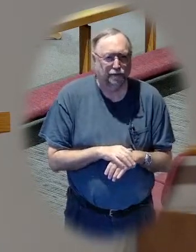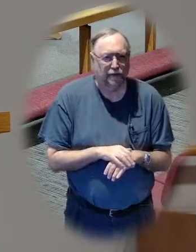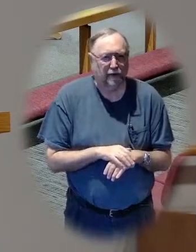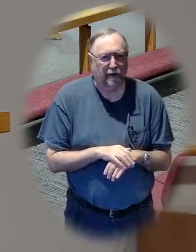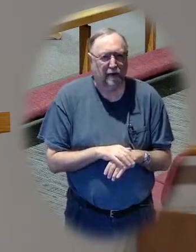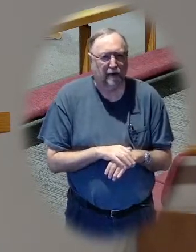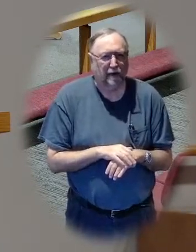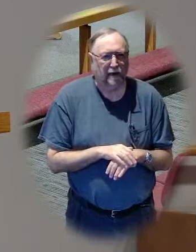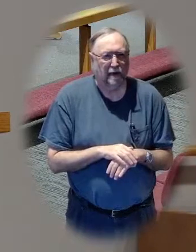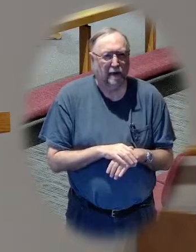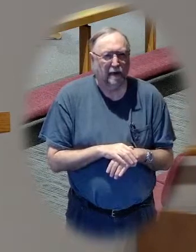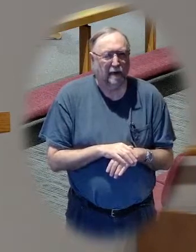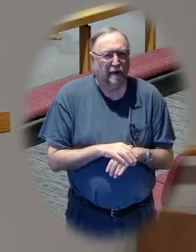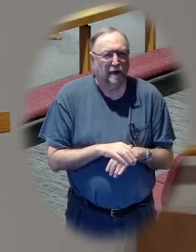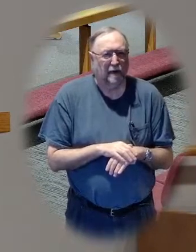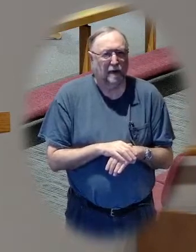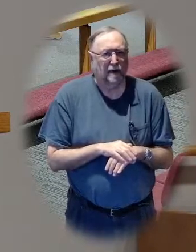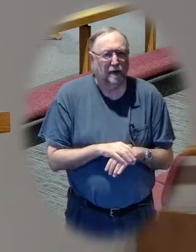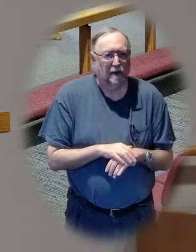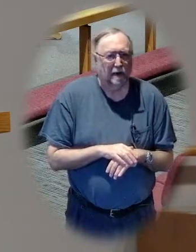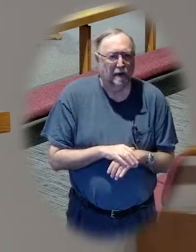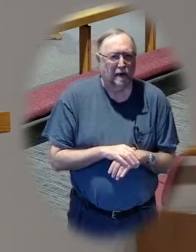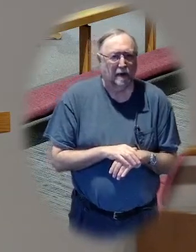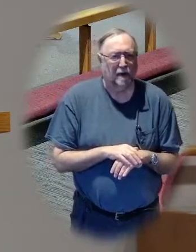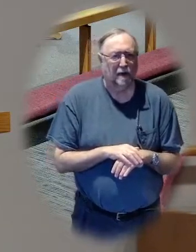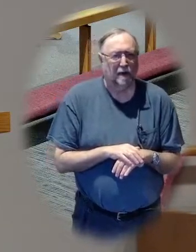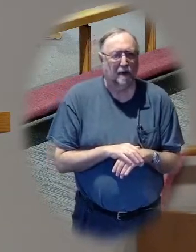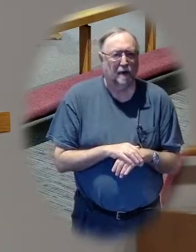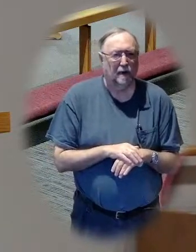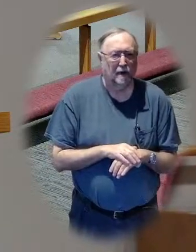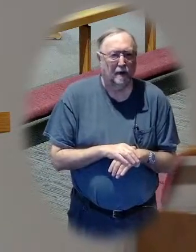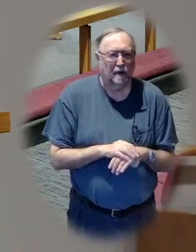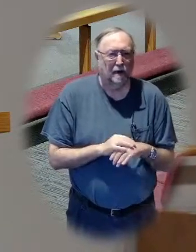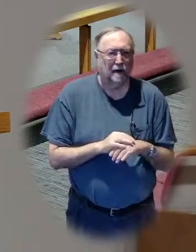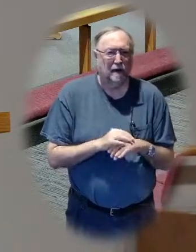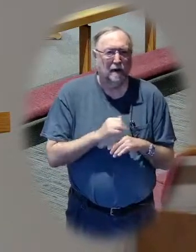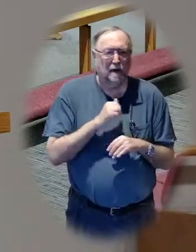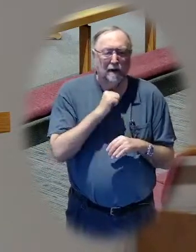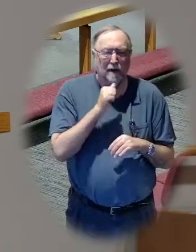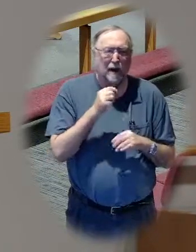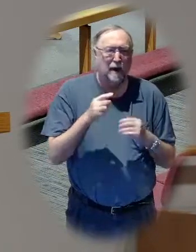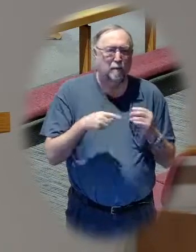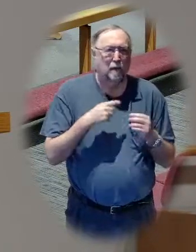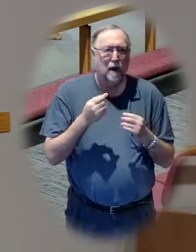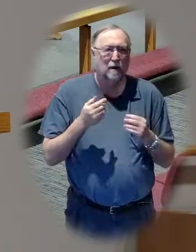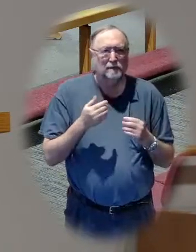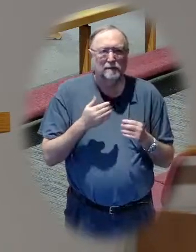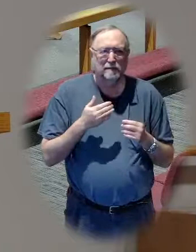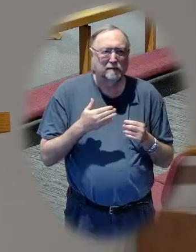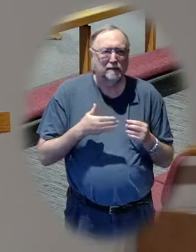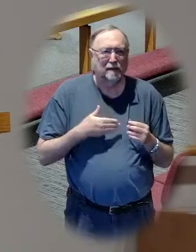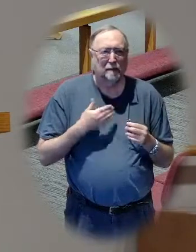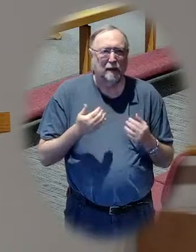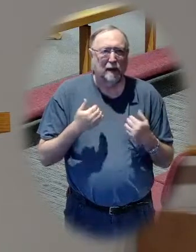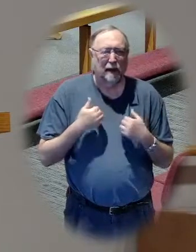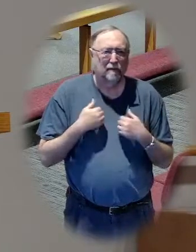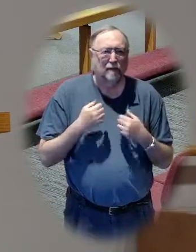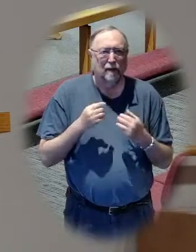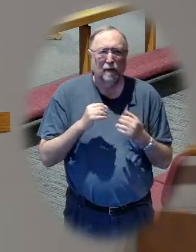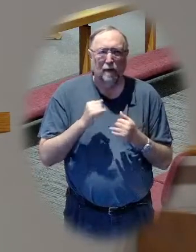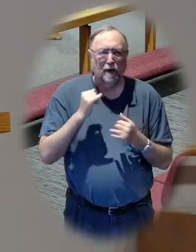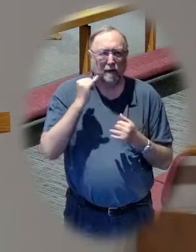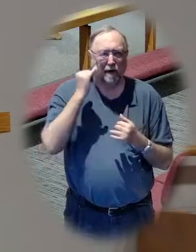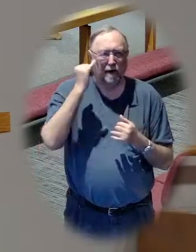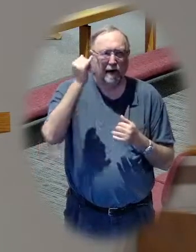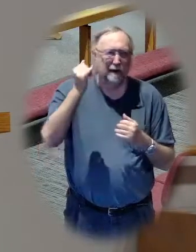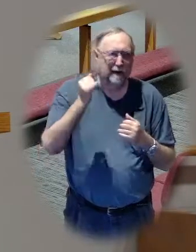It's not about a peace that we can pretend that we have, or an ideal that we hope